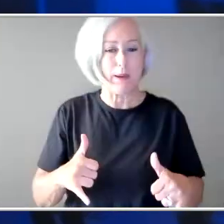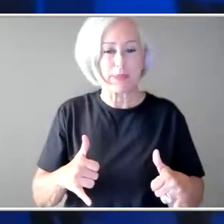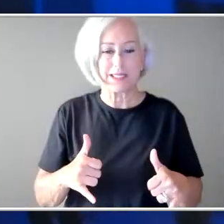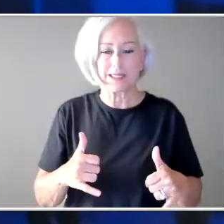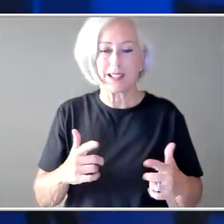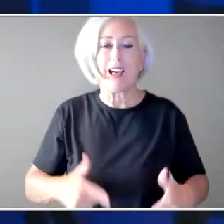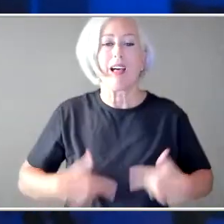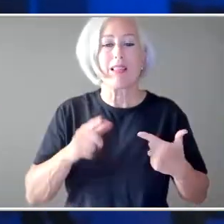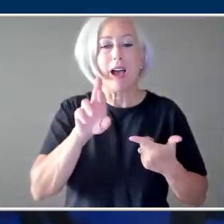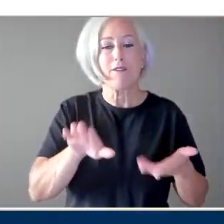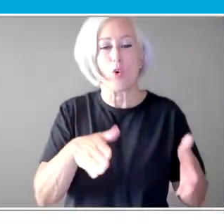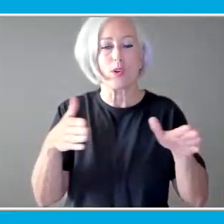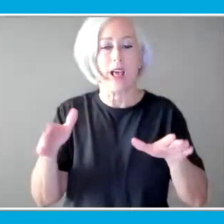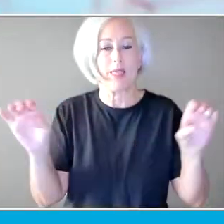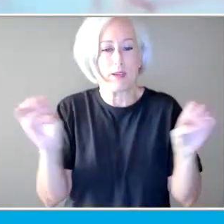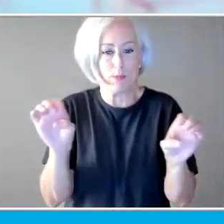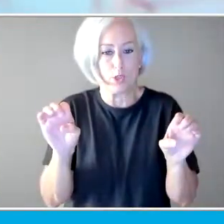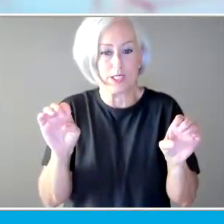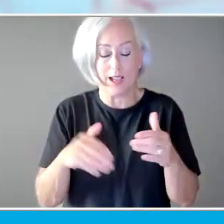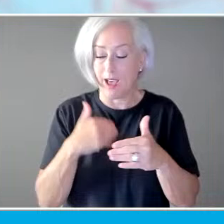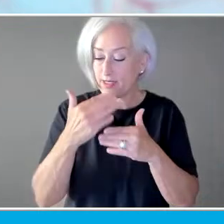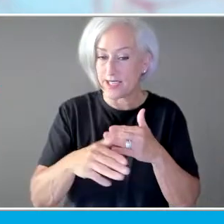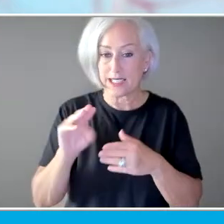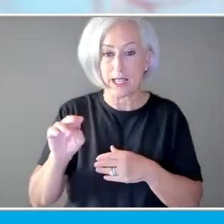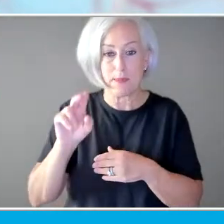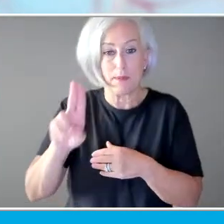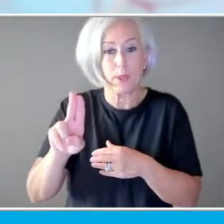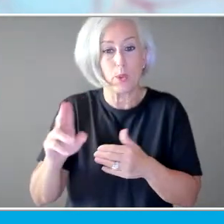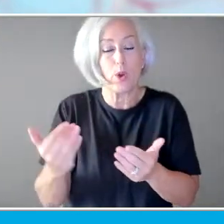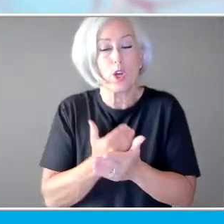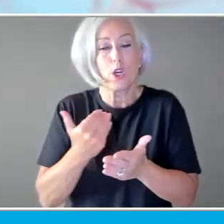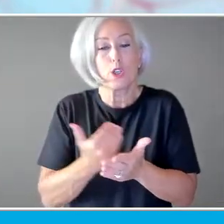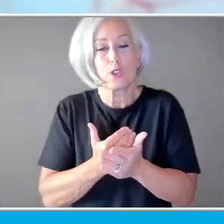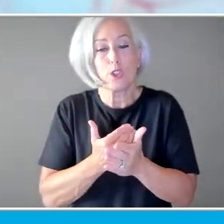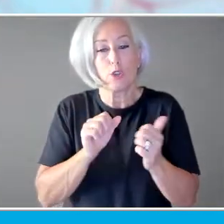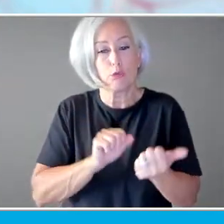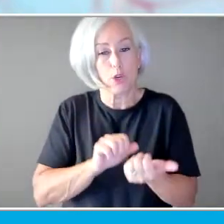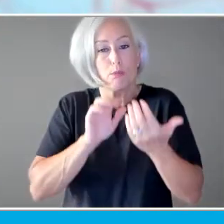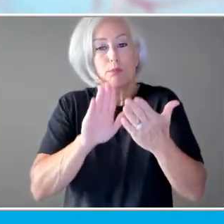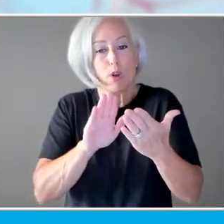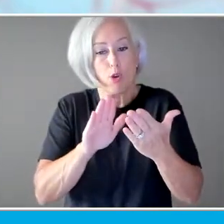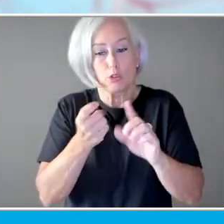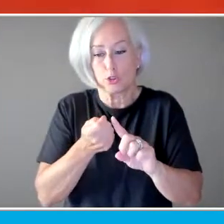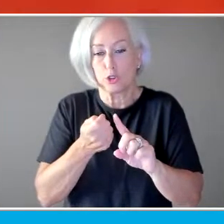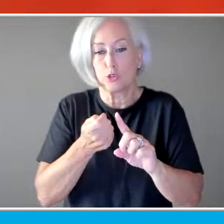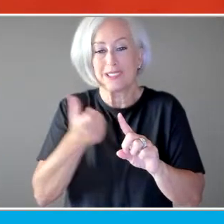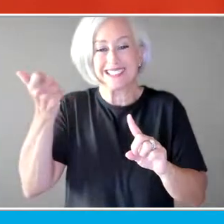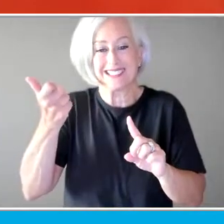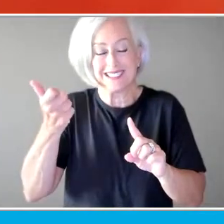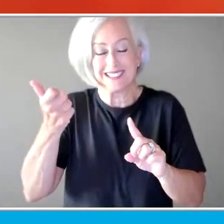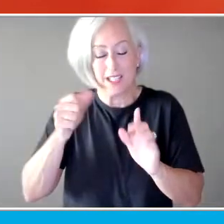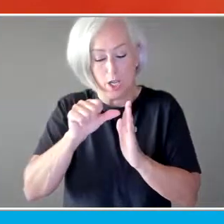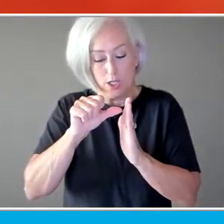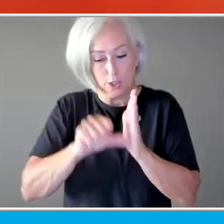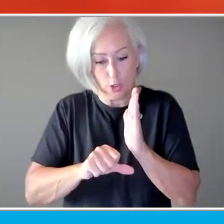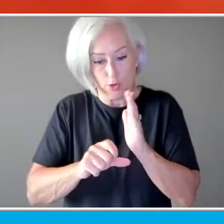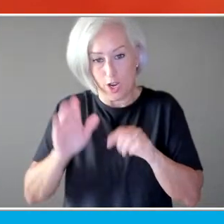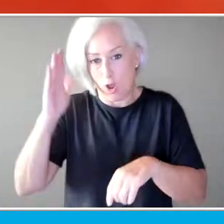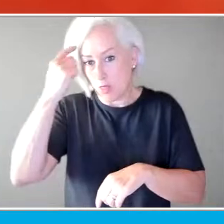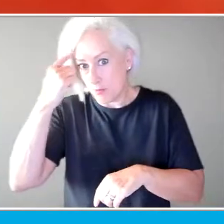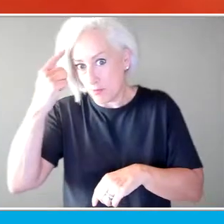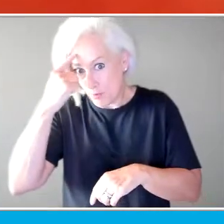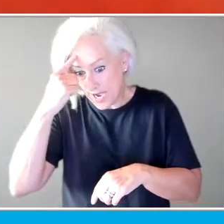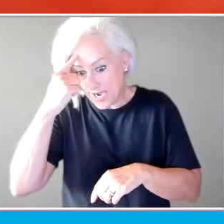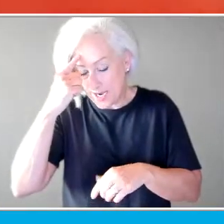on the next Morning Medical Update, the technique that lets doctors skip brain surgery and plug the aneurysm before it bursts.